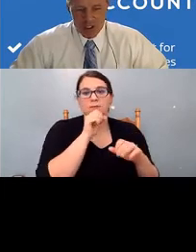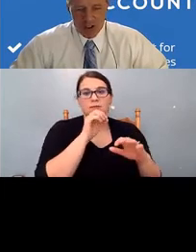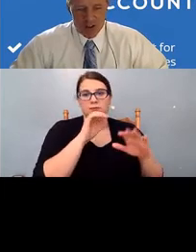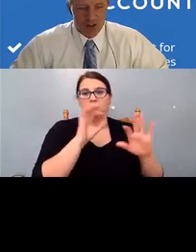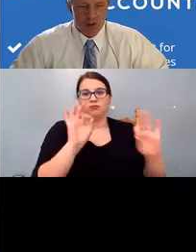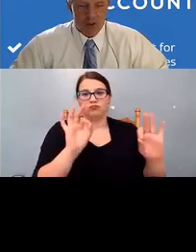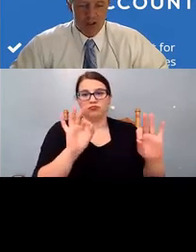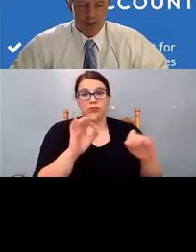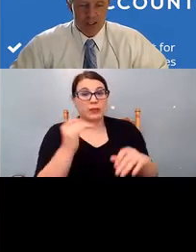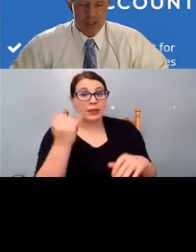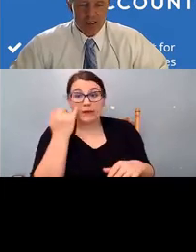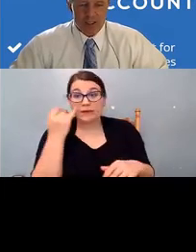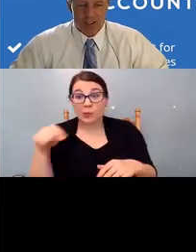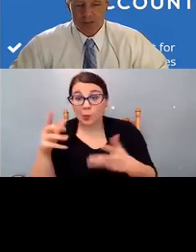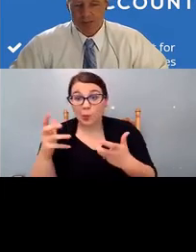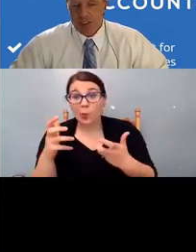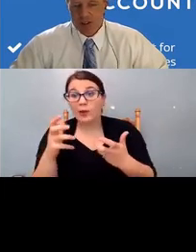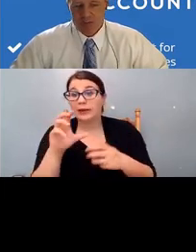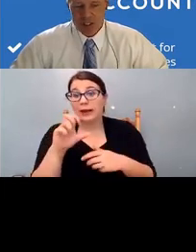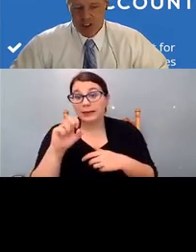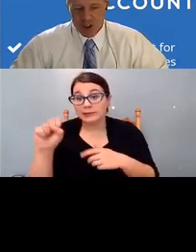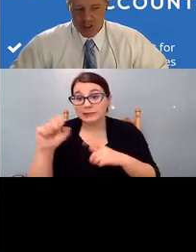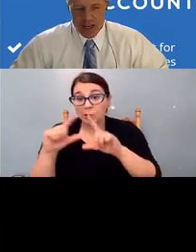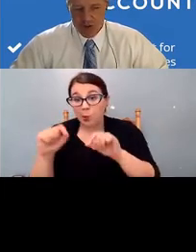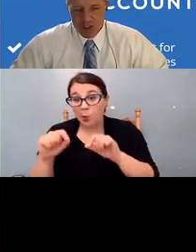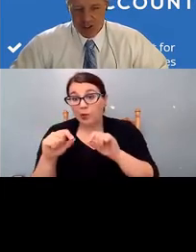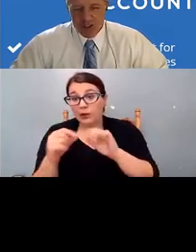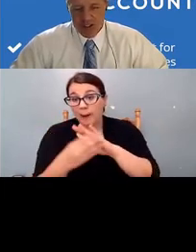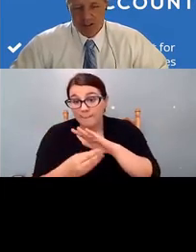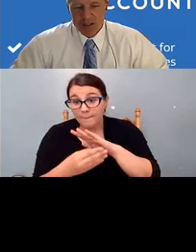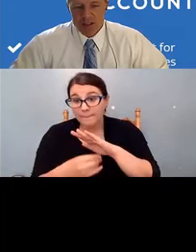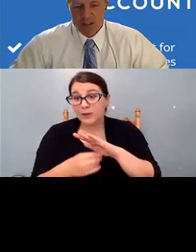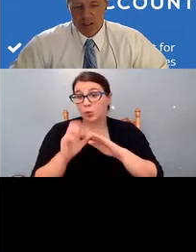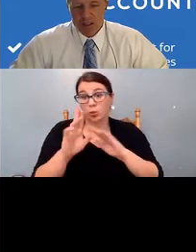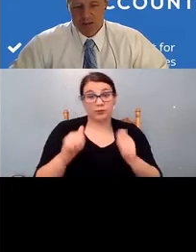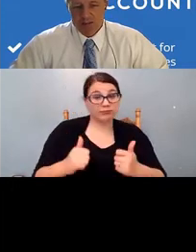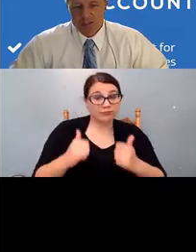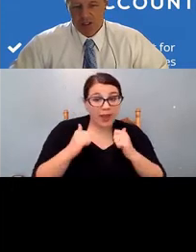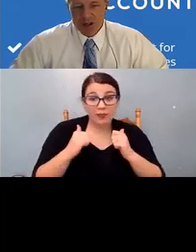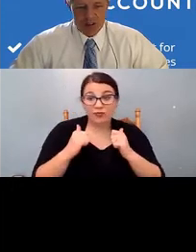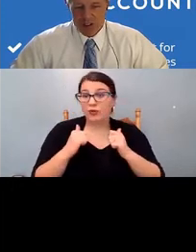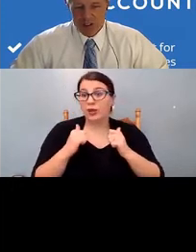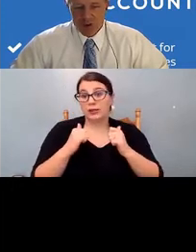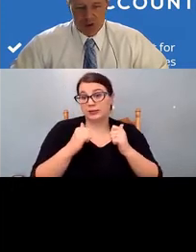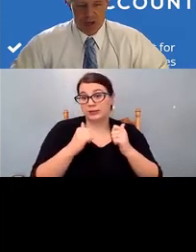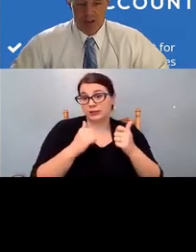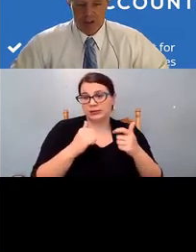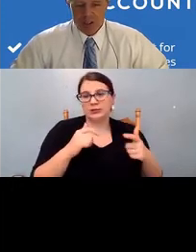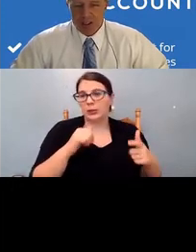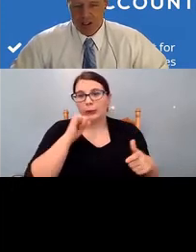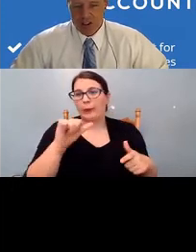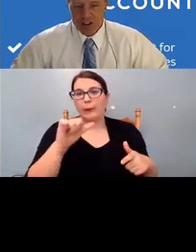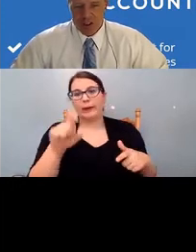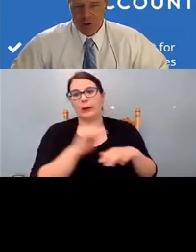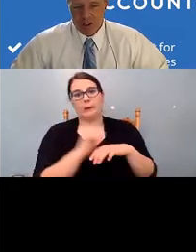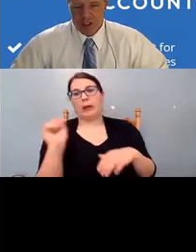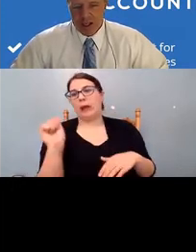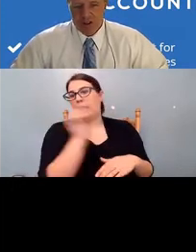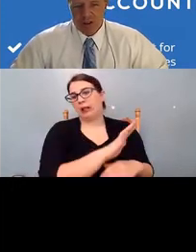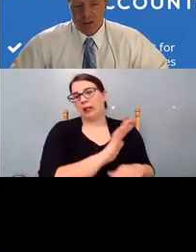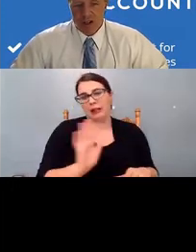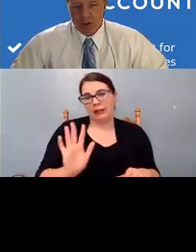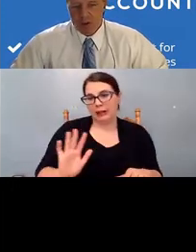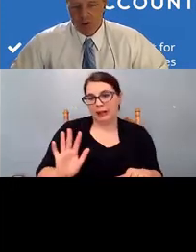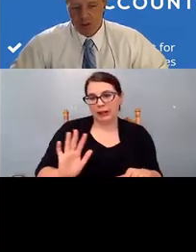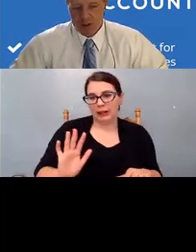security card or something that shows an address on it, you don't have to send those through the mail or anything. You can just go into the